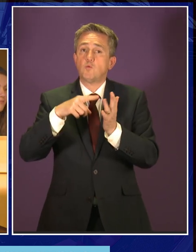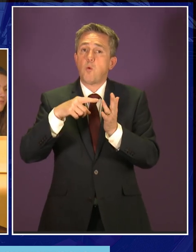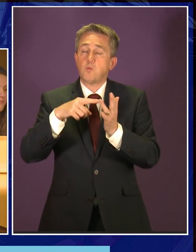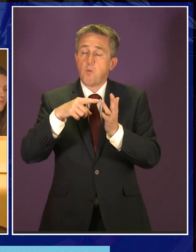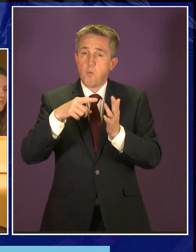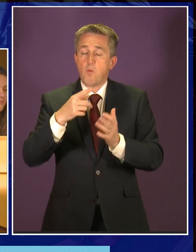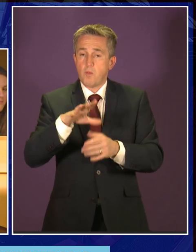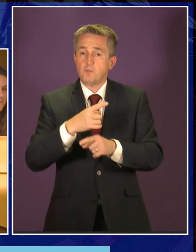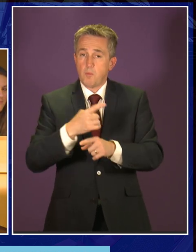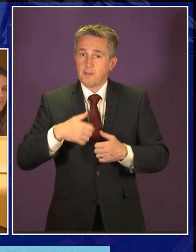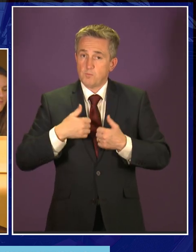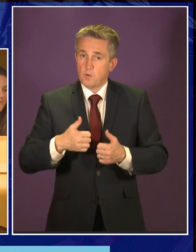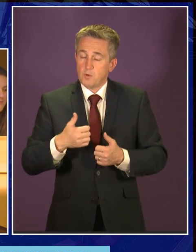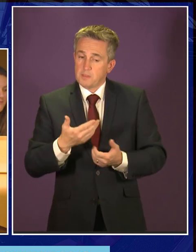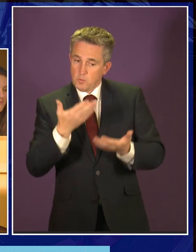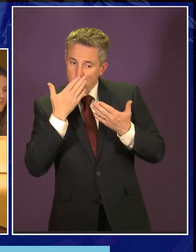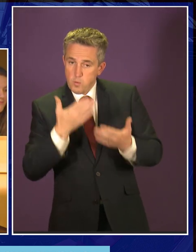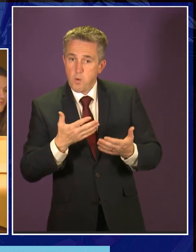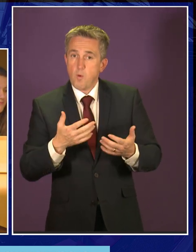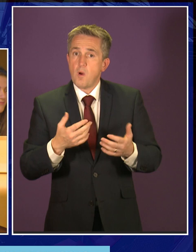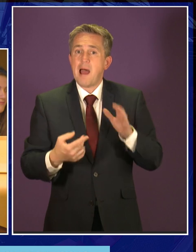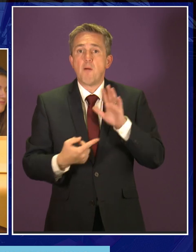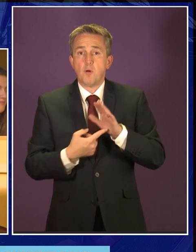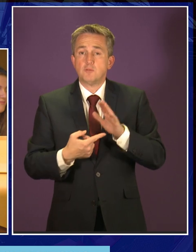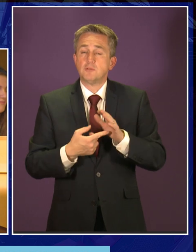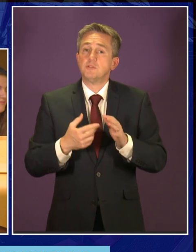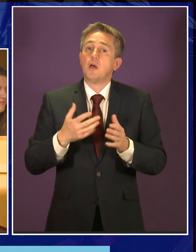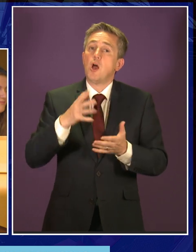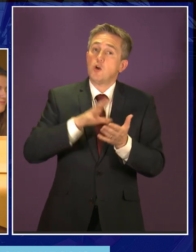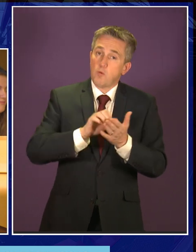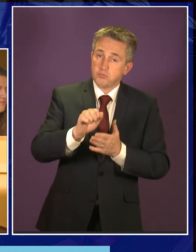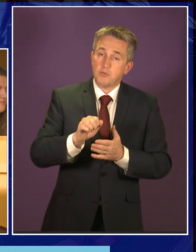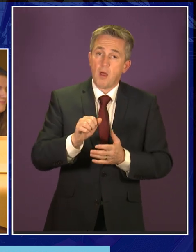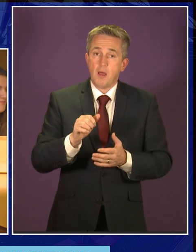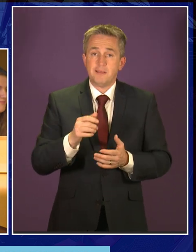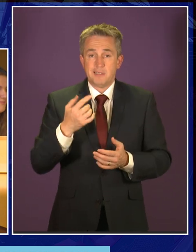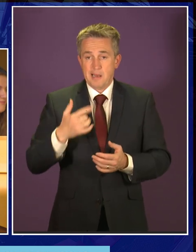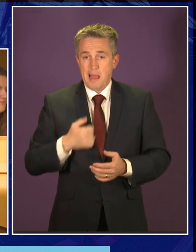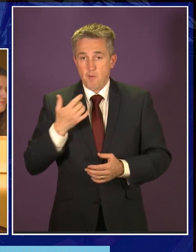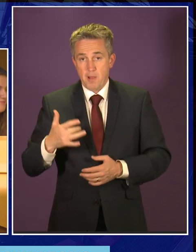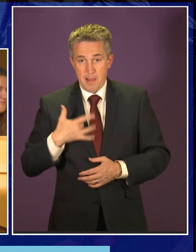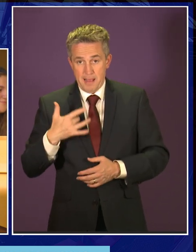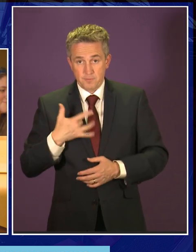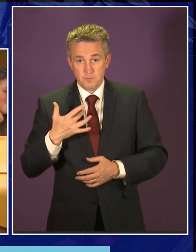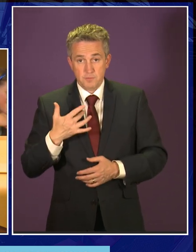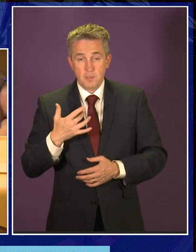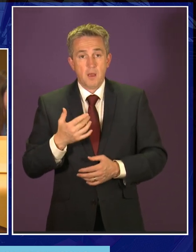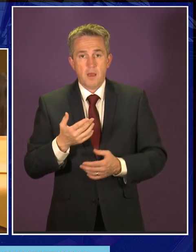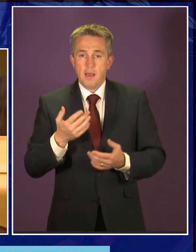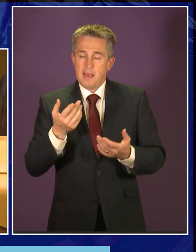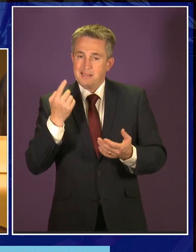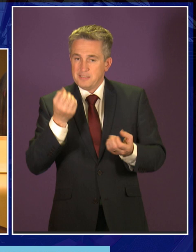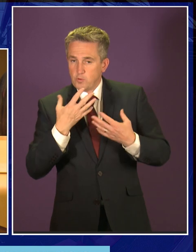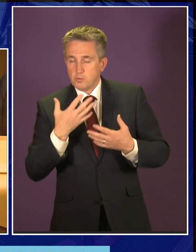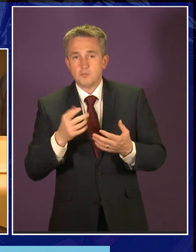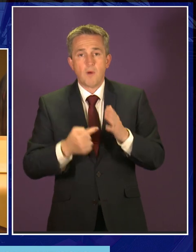us of how important cultural tolerance is and what happens when that tie which binds us